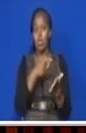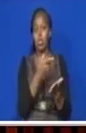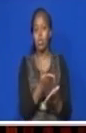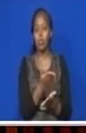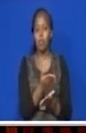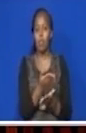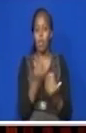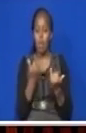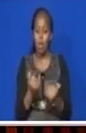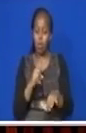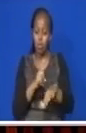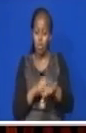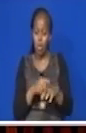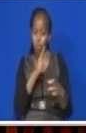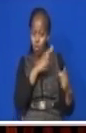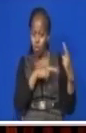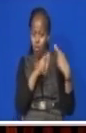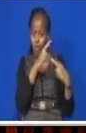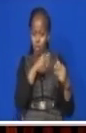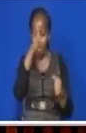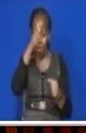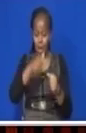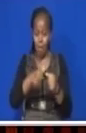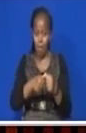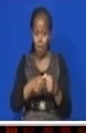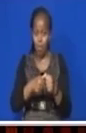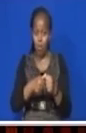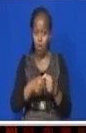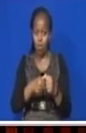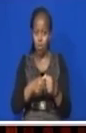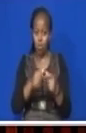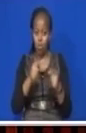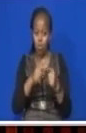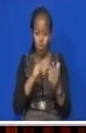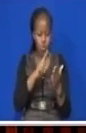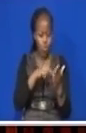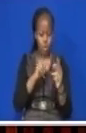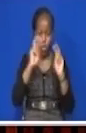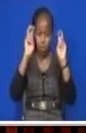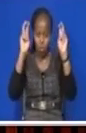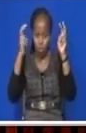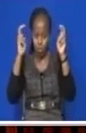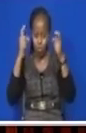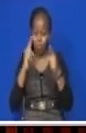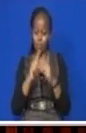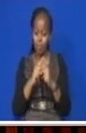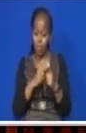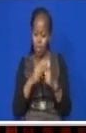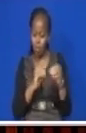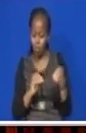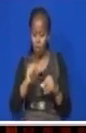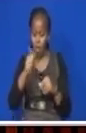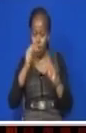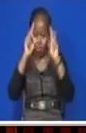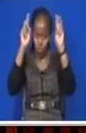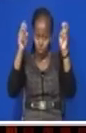your revision every other time, remember to go topic by topic. Don't just do a paper, the whole of it, okay? It